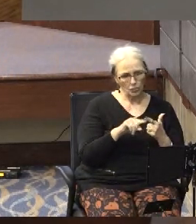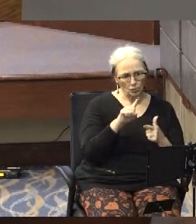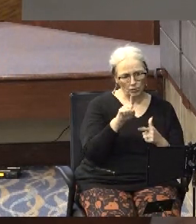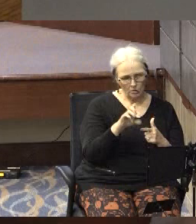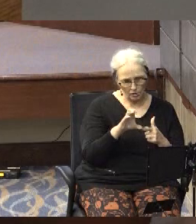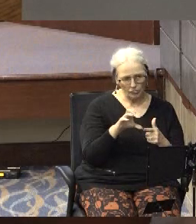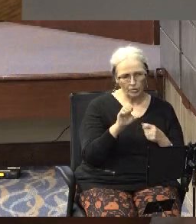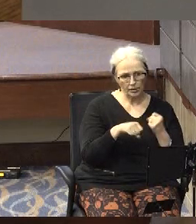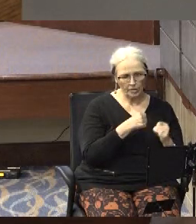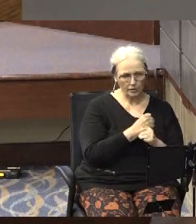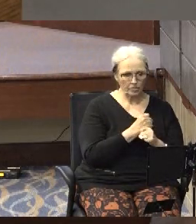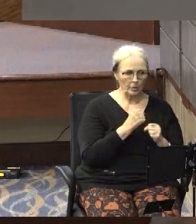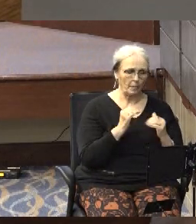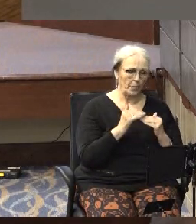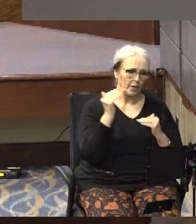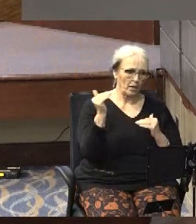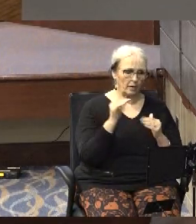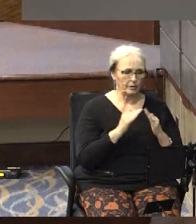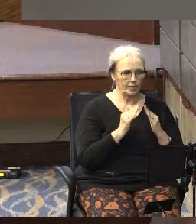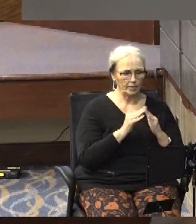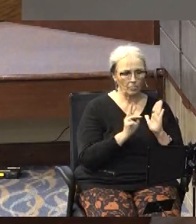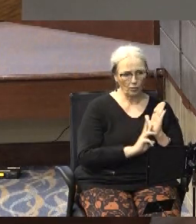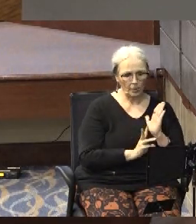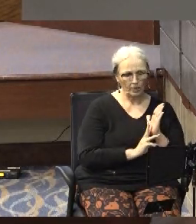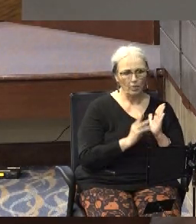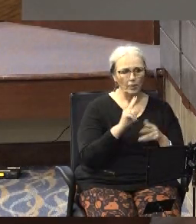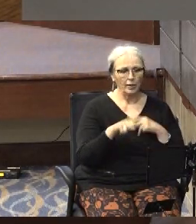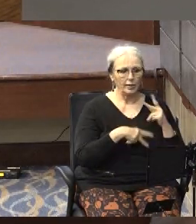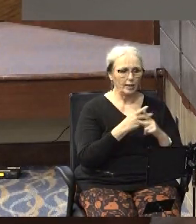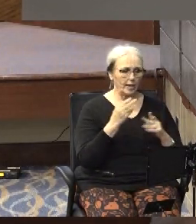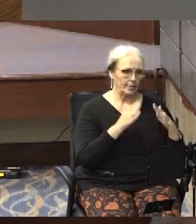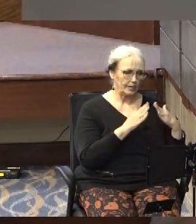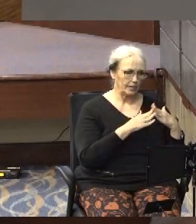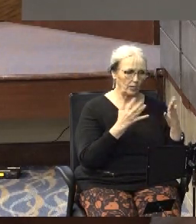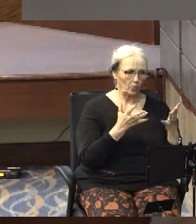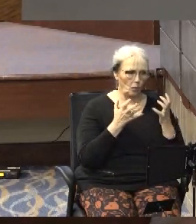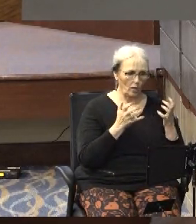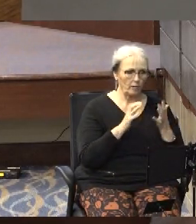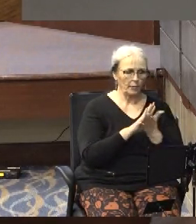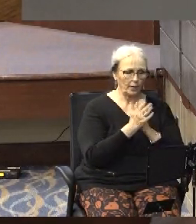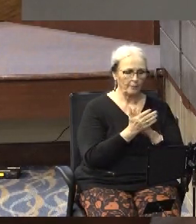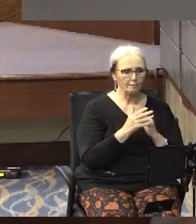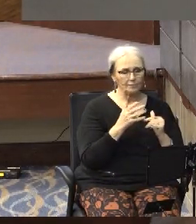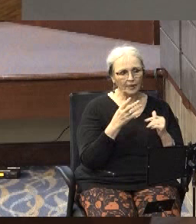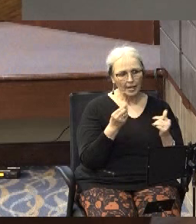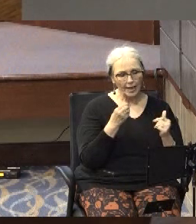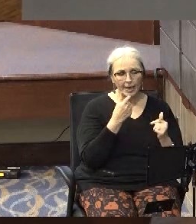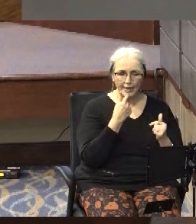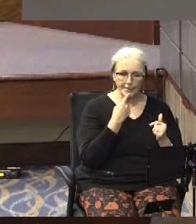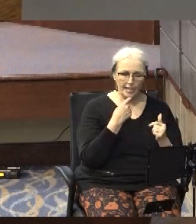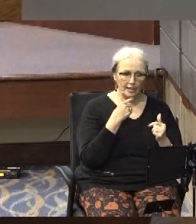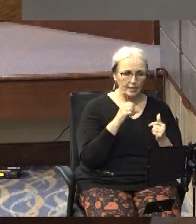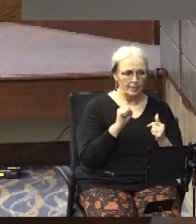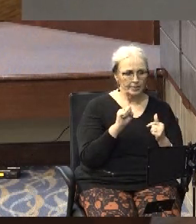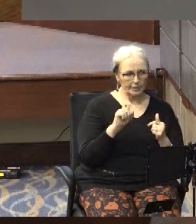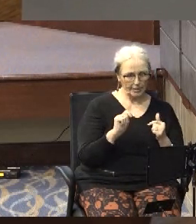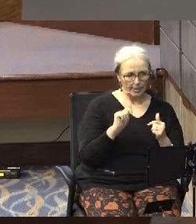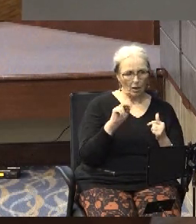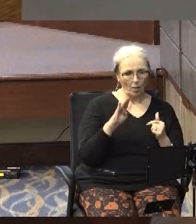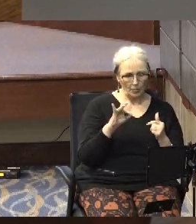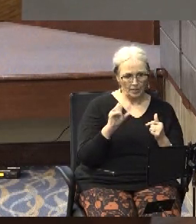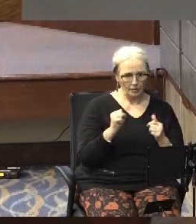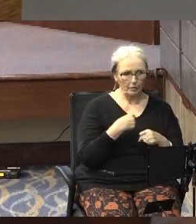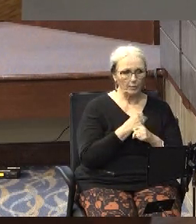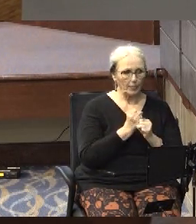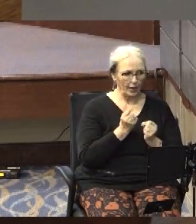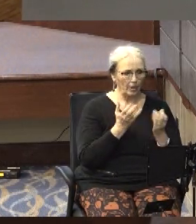at the city of Waco? What kind of city do we want it to be? I can address the fact that St. Albans did make an offer on this property, and we